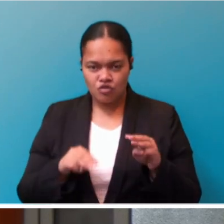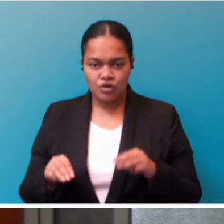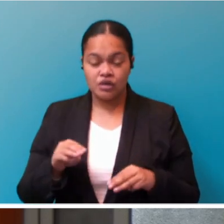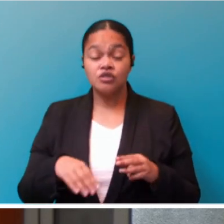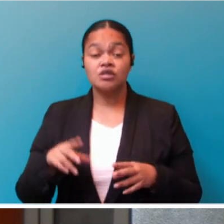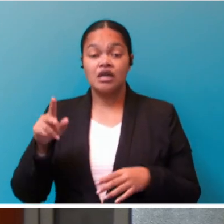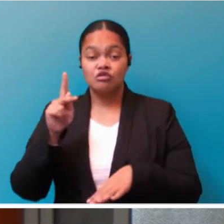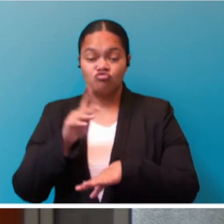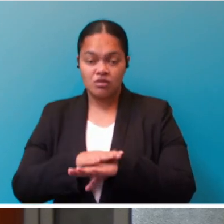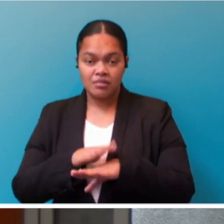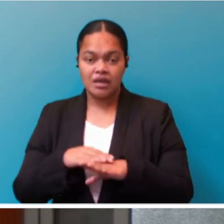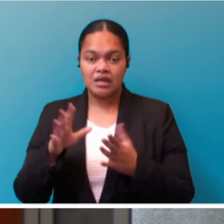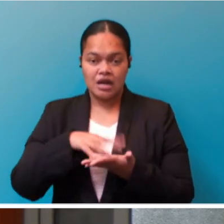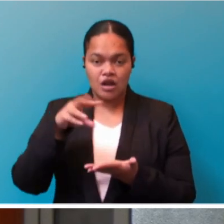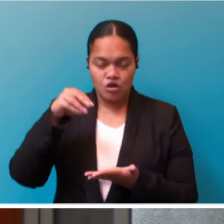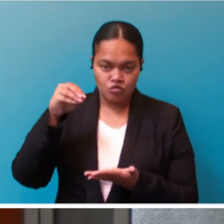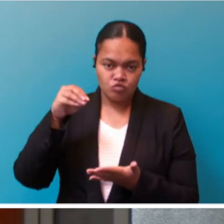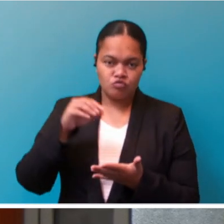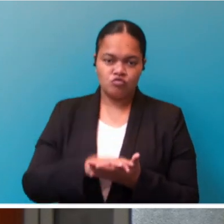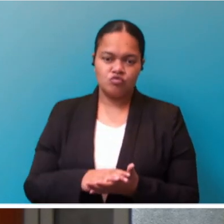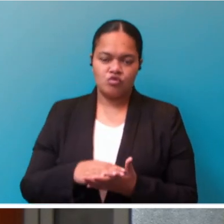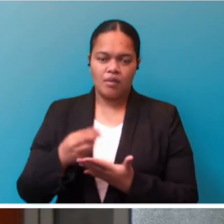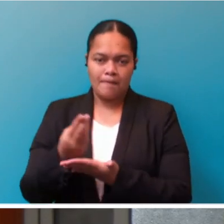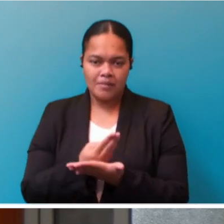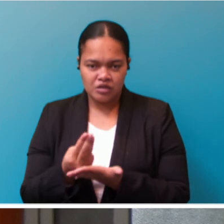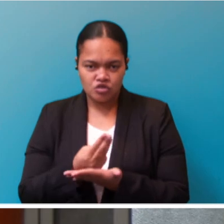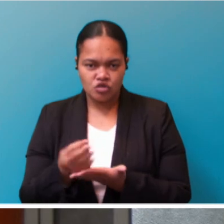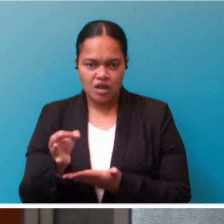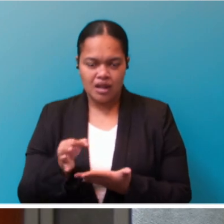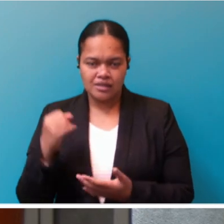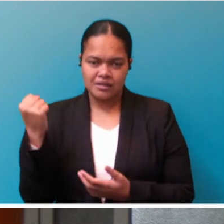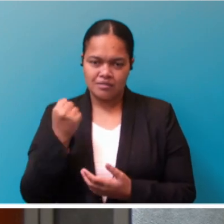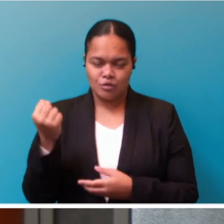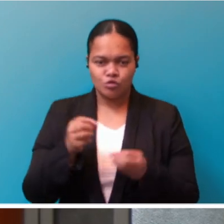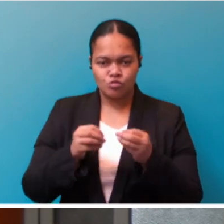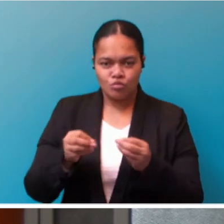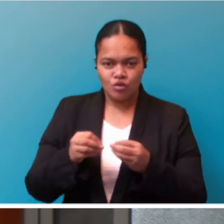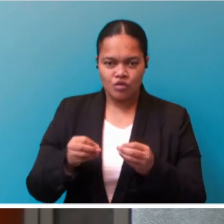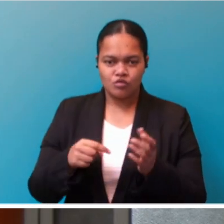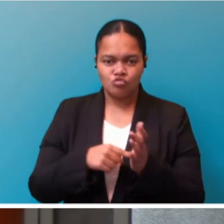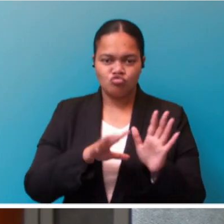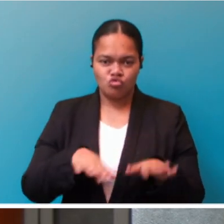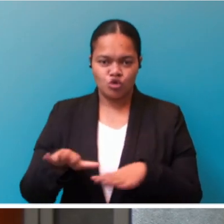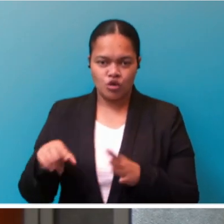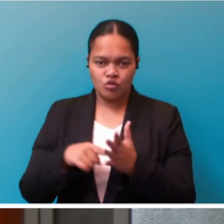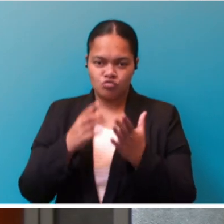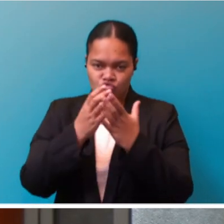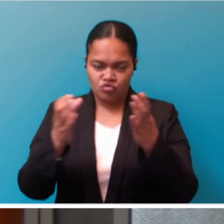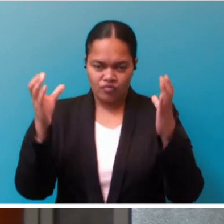Nauru, Papua New Guinea, Republic of Marshall Islands, Samoa, Solomon Islands, Tonga, Tuvalu, and